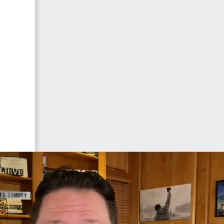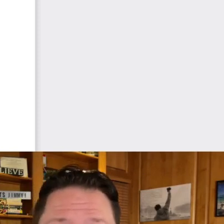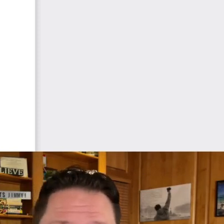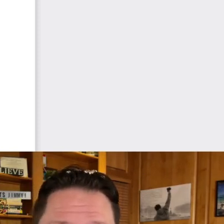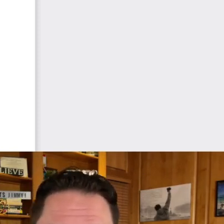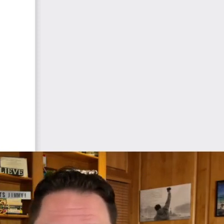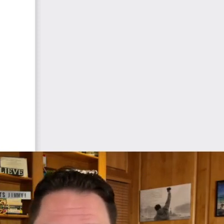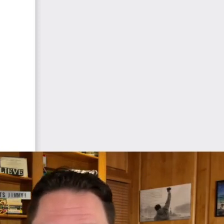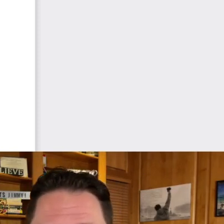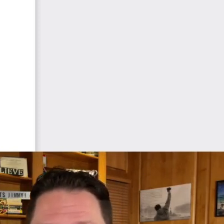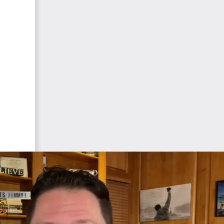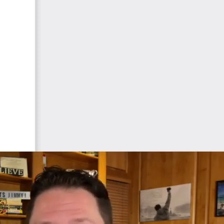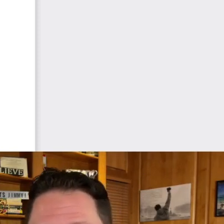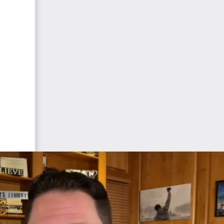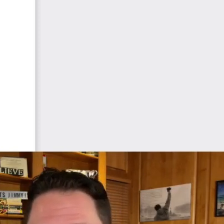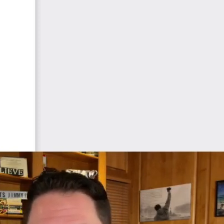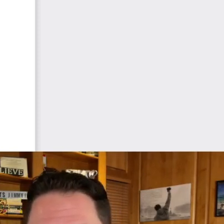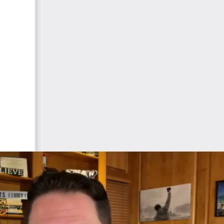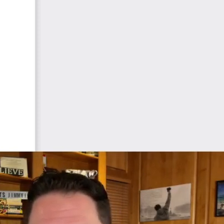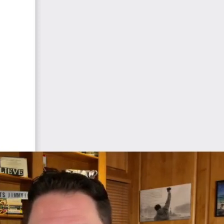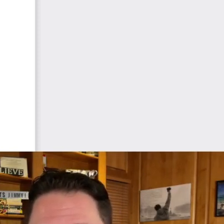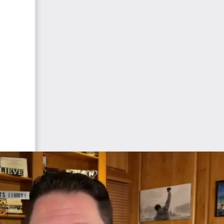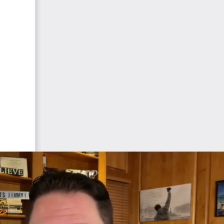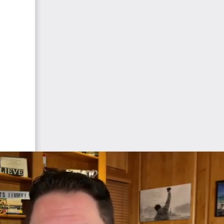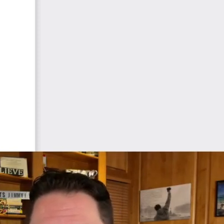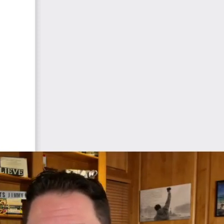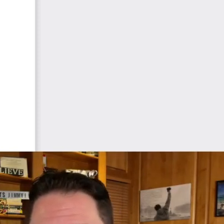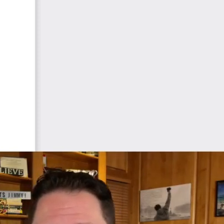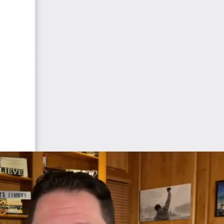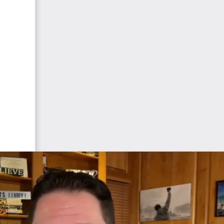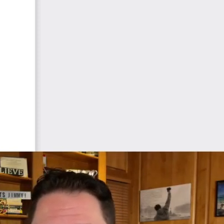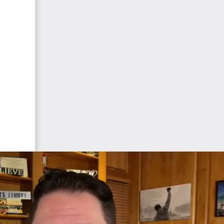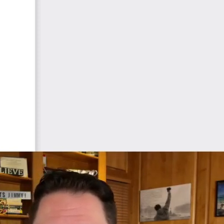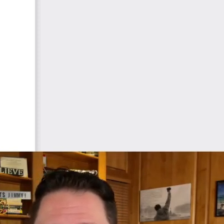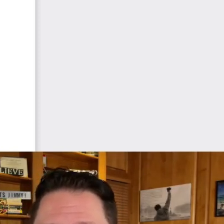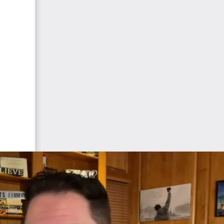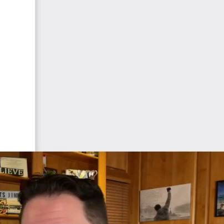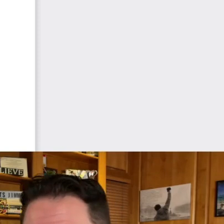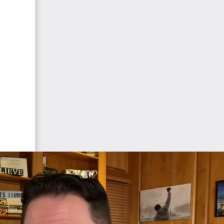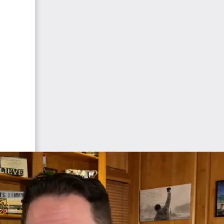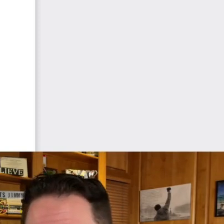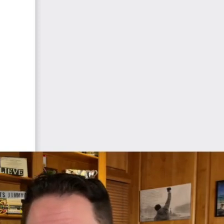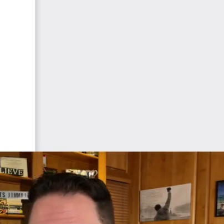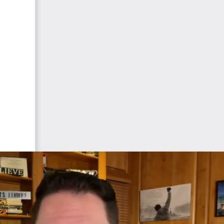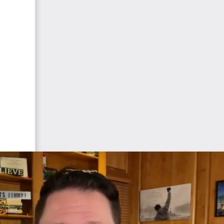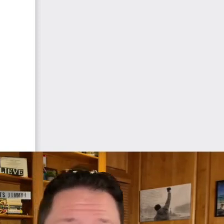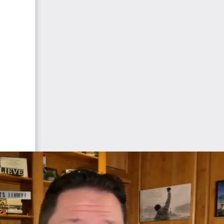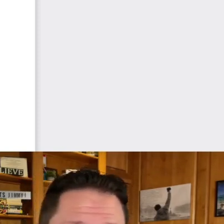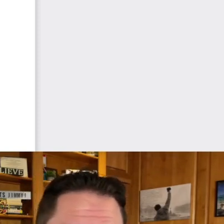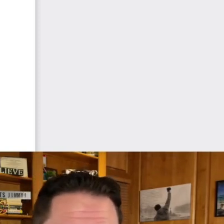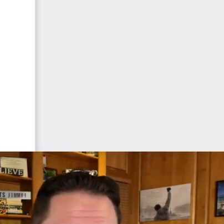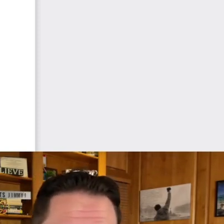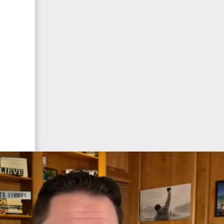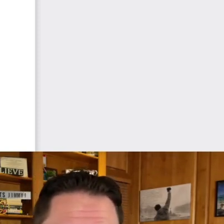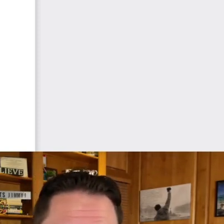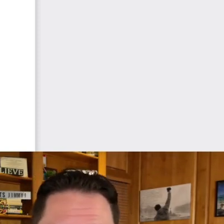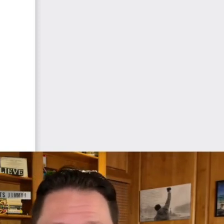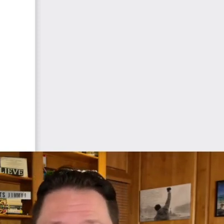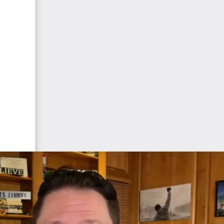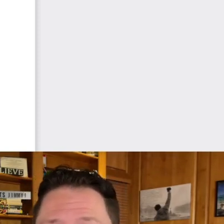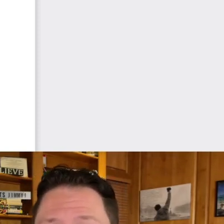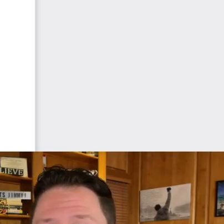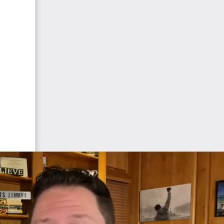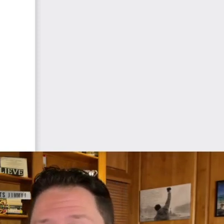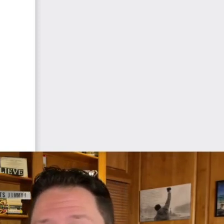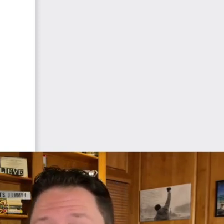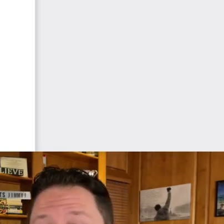pay higher wages than they do now. So those are the kind of couple options. They may have to compromise, they may have to throw it out, but